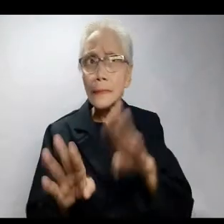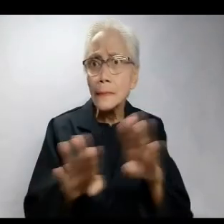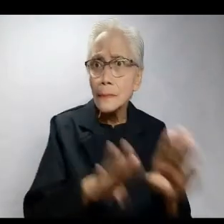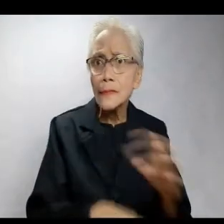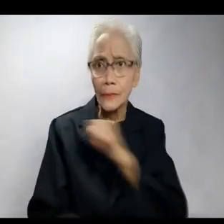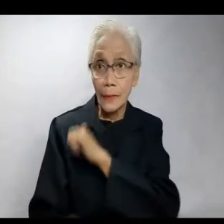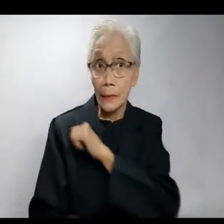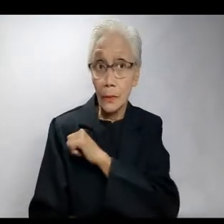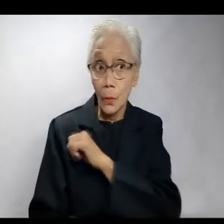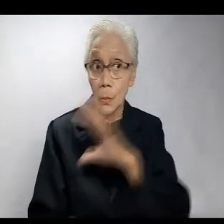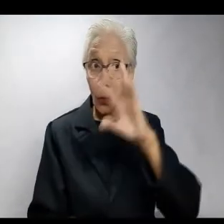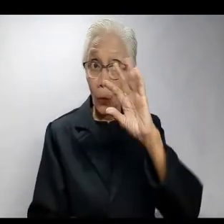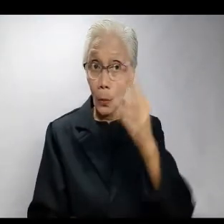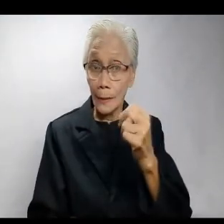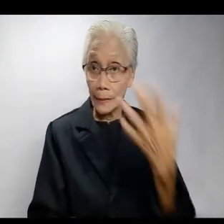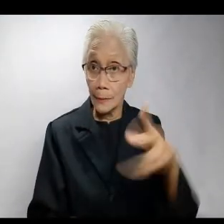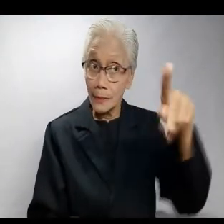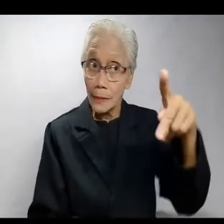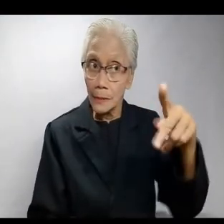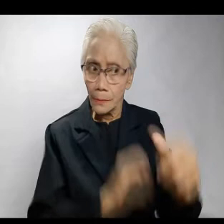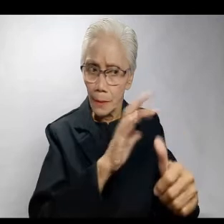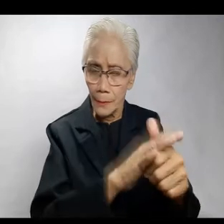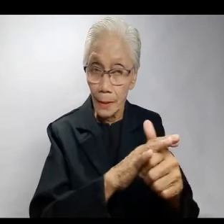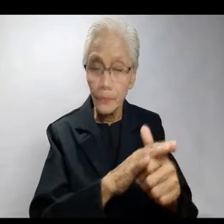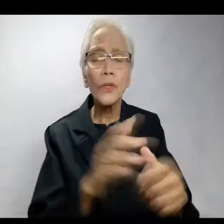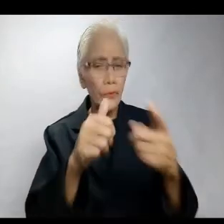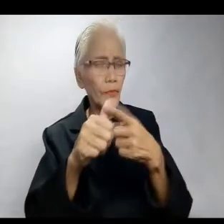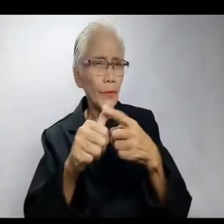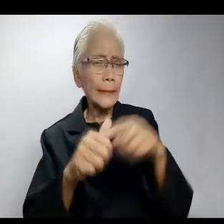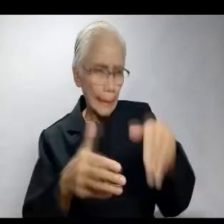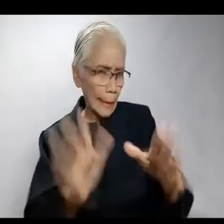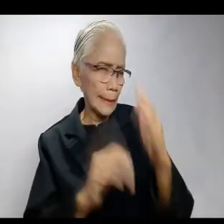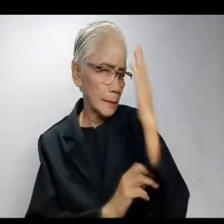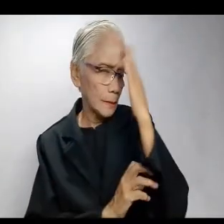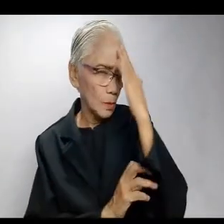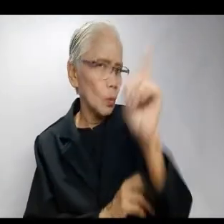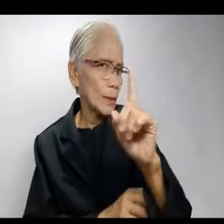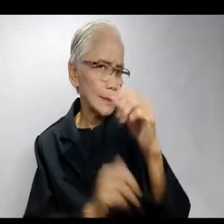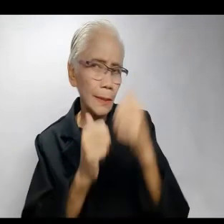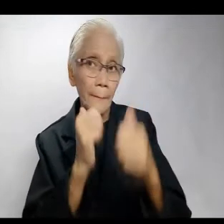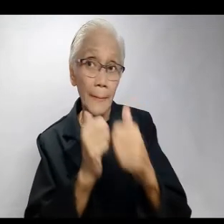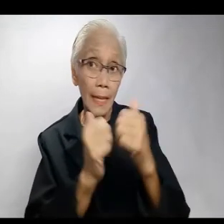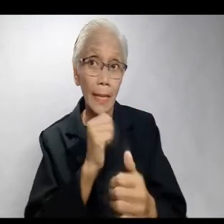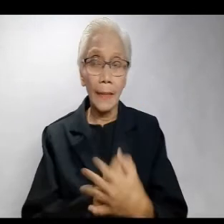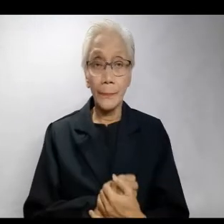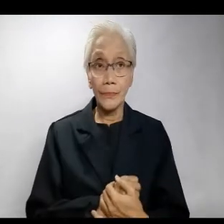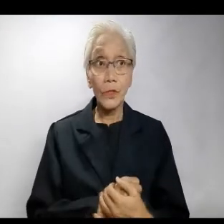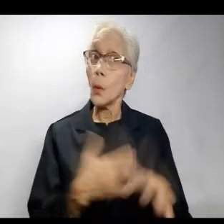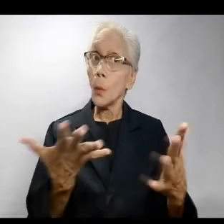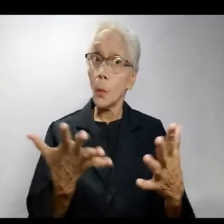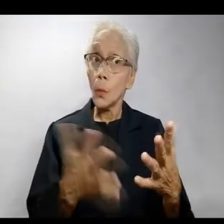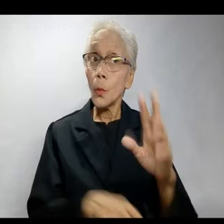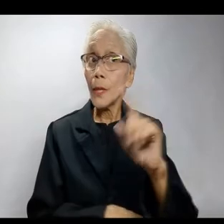when Pharisitism creeps in. First, let us go to definition of words here. So, what